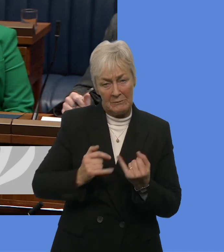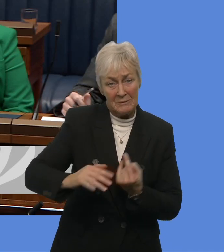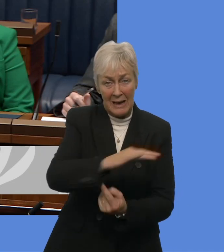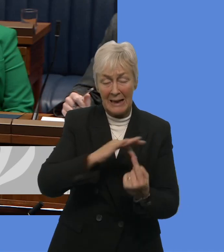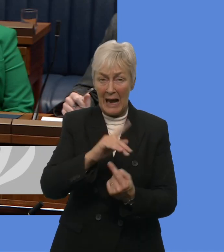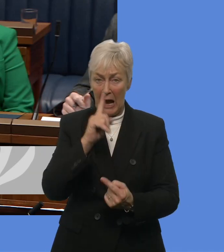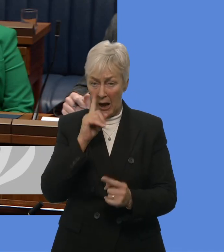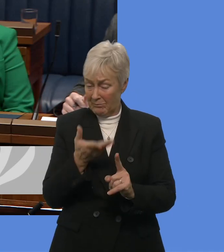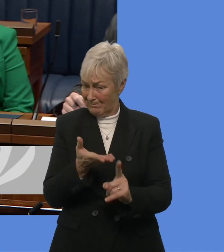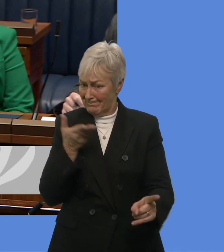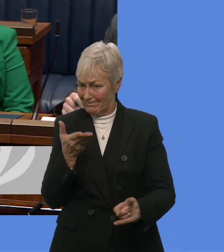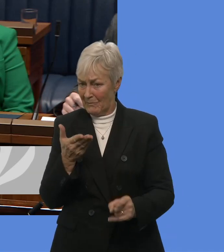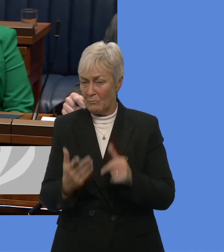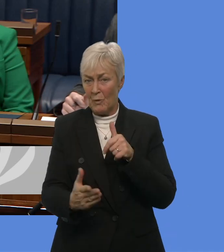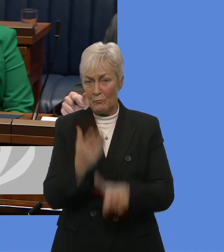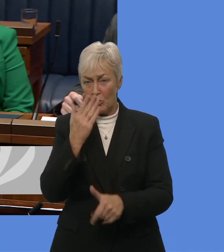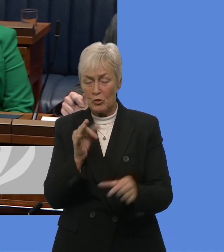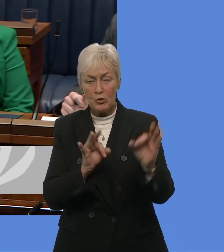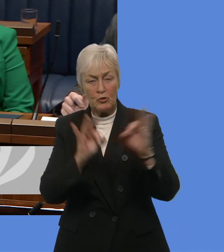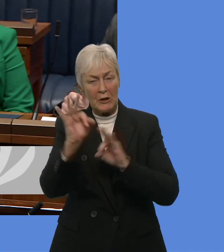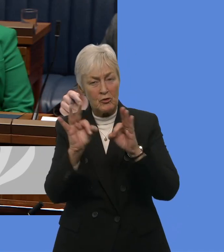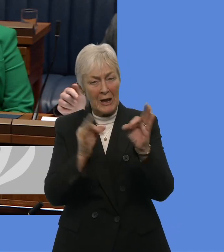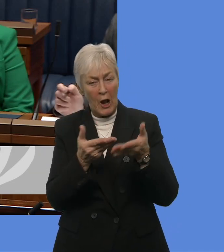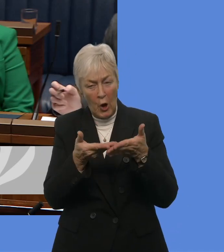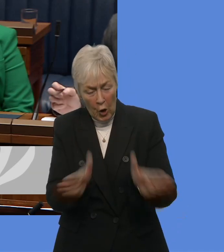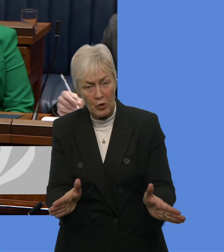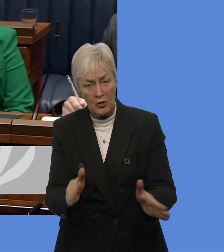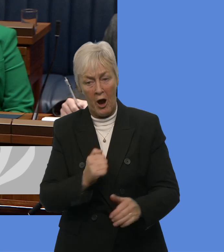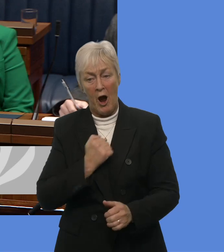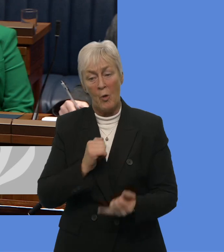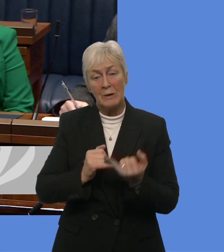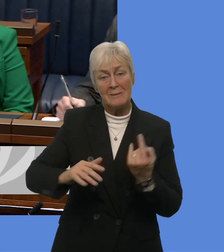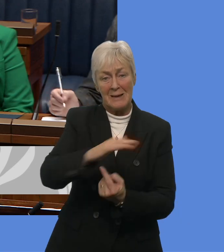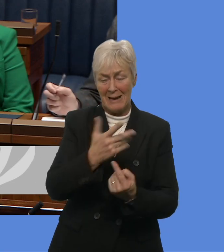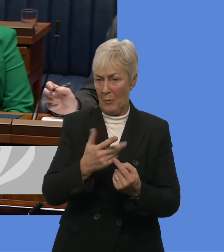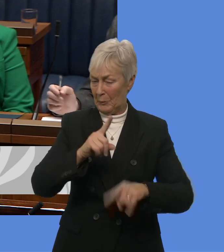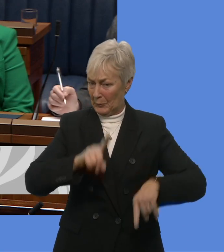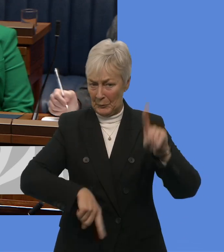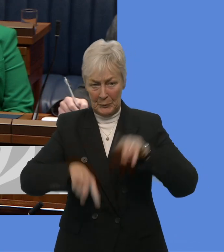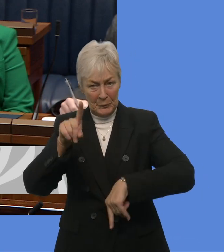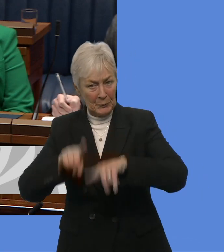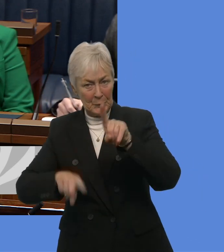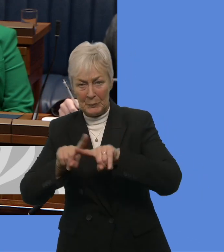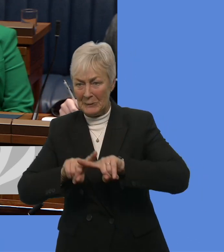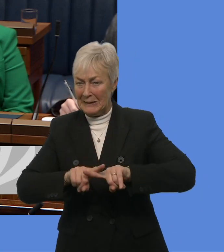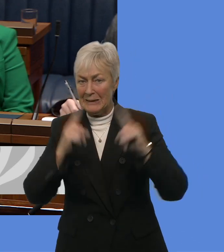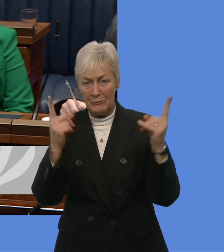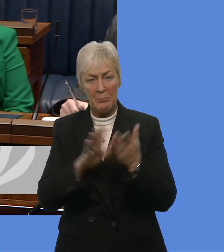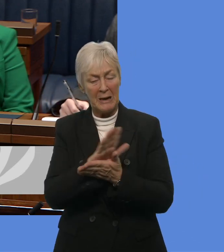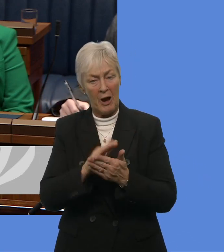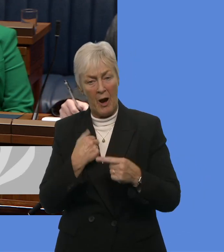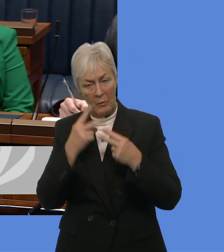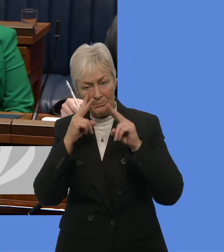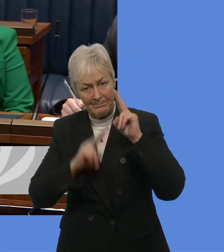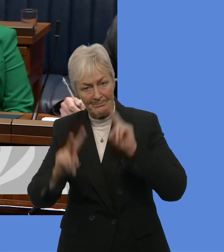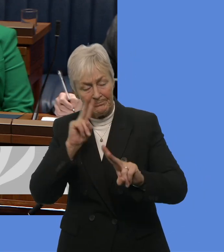since the first TBUC strategy was launched, our society has become increasingly diverse, and there is a need to ensure that our approach to good